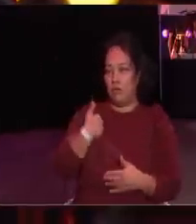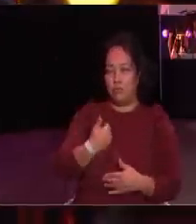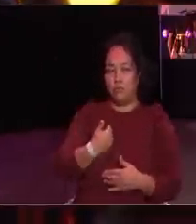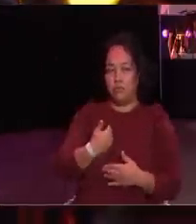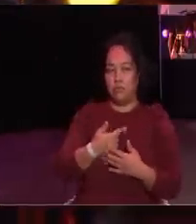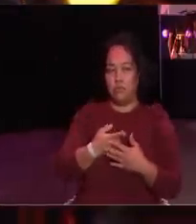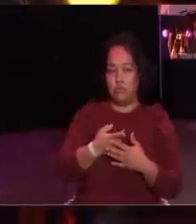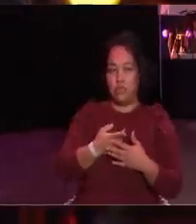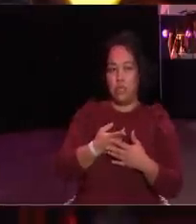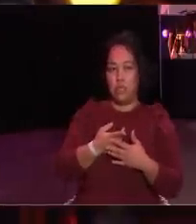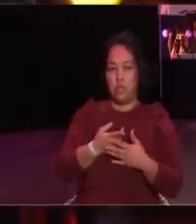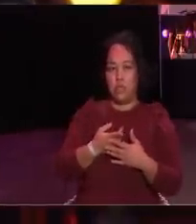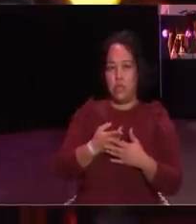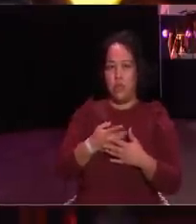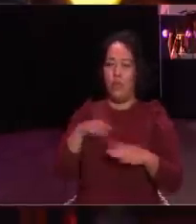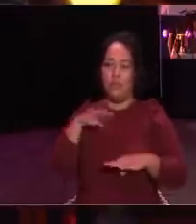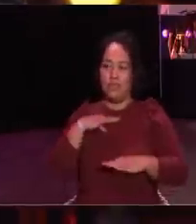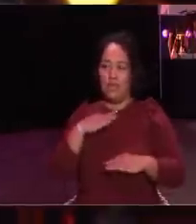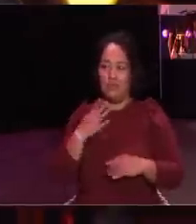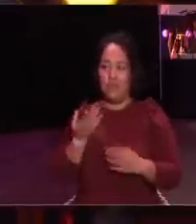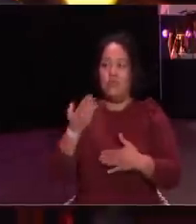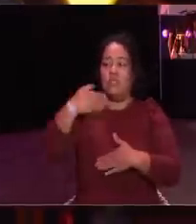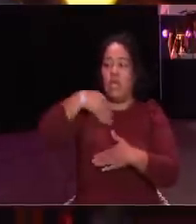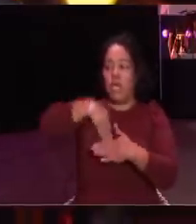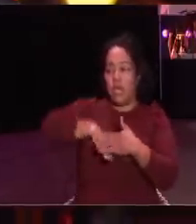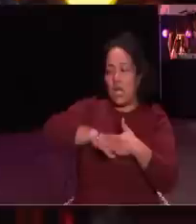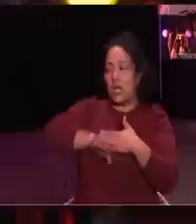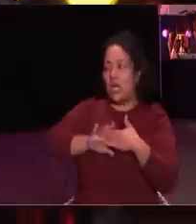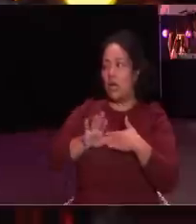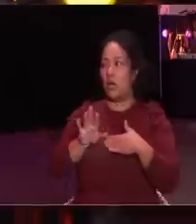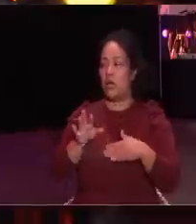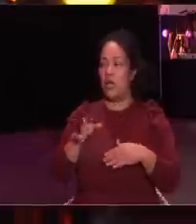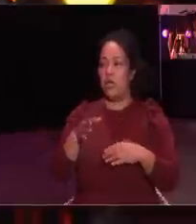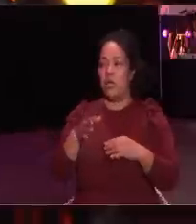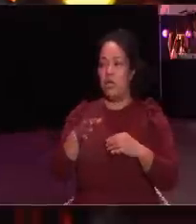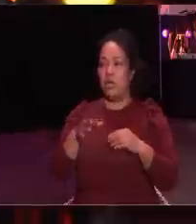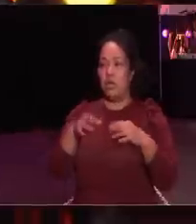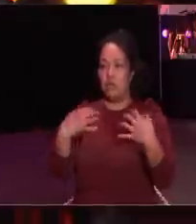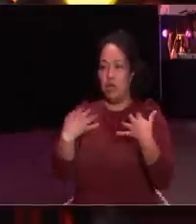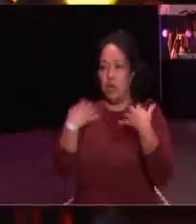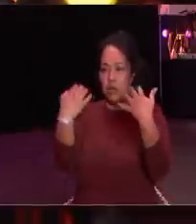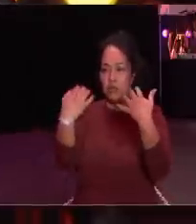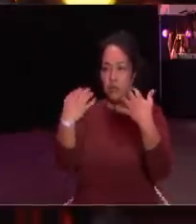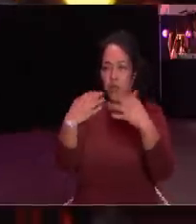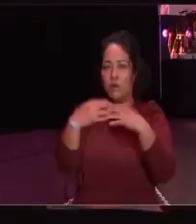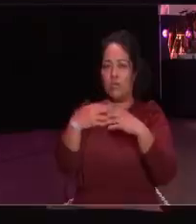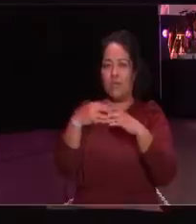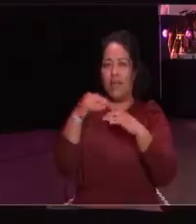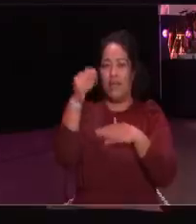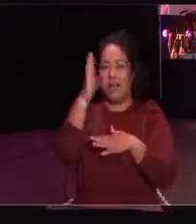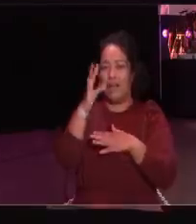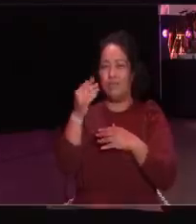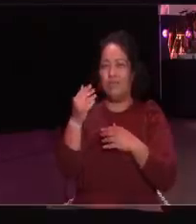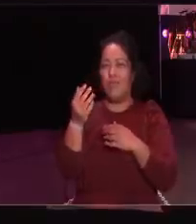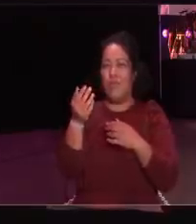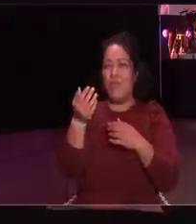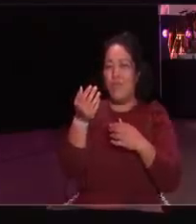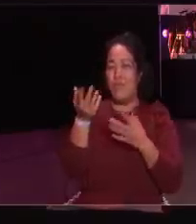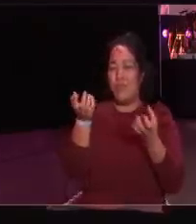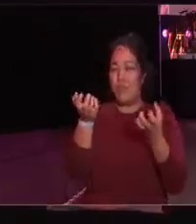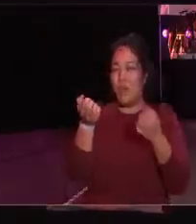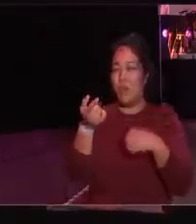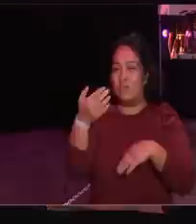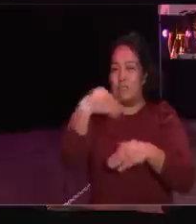Now we're satisfied with just entering the auditorium. Dios quiere que entremos a su presencia. And God wants us to enter into His presence. Ahora llegamos